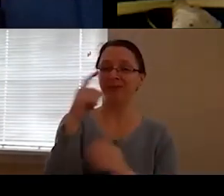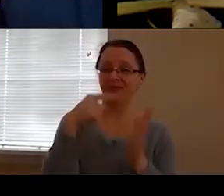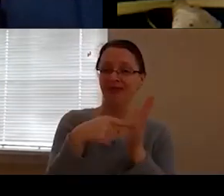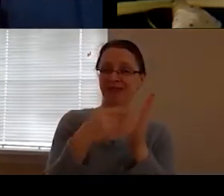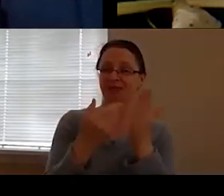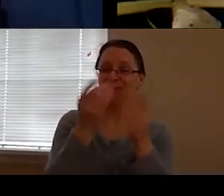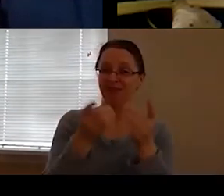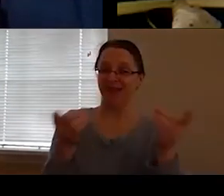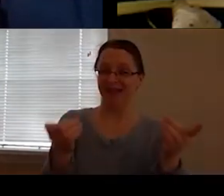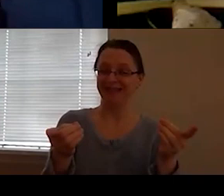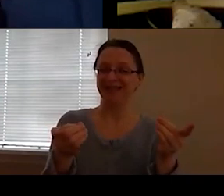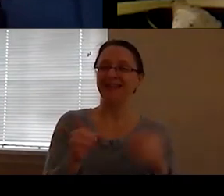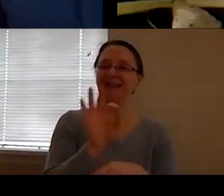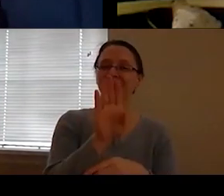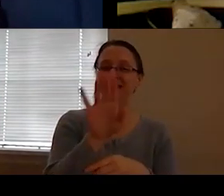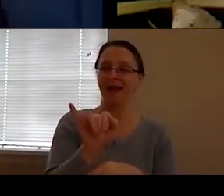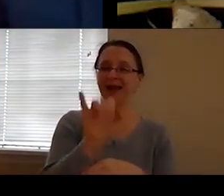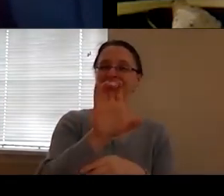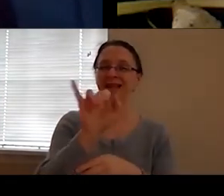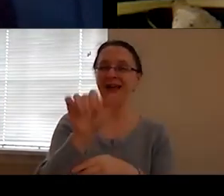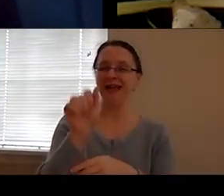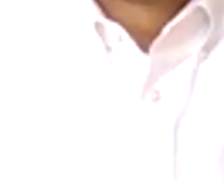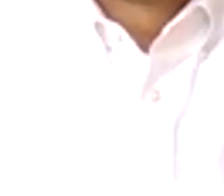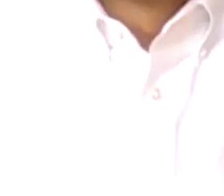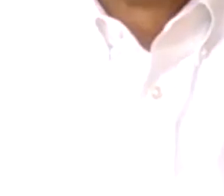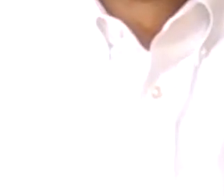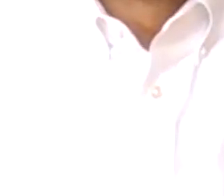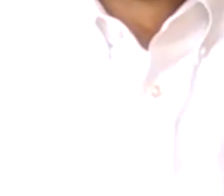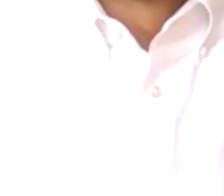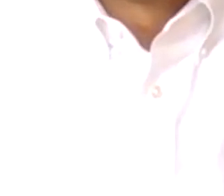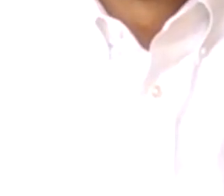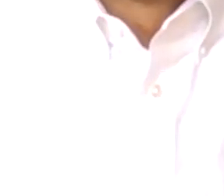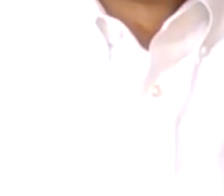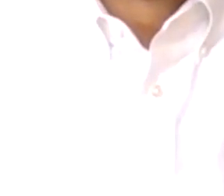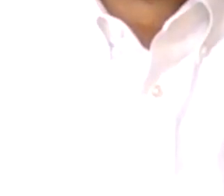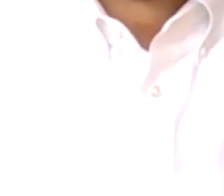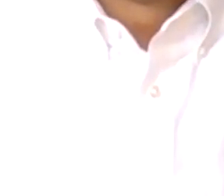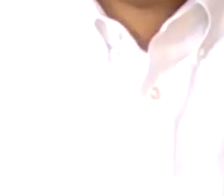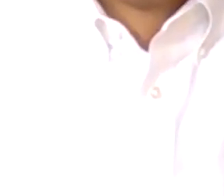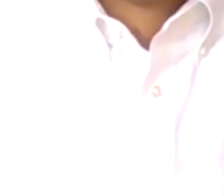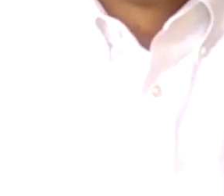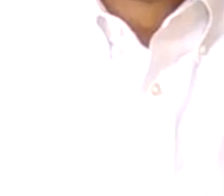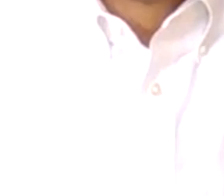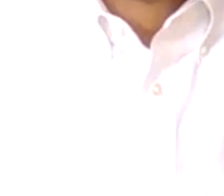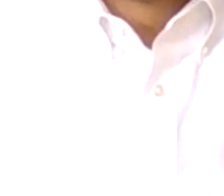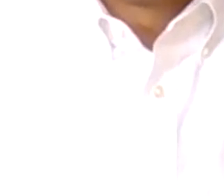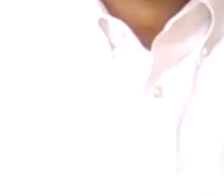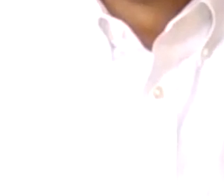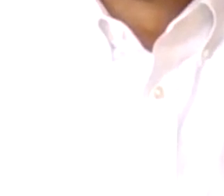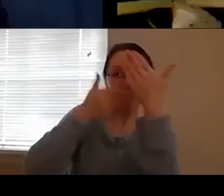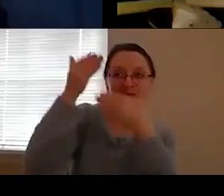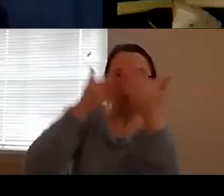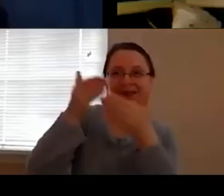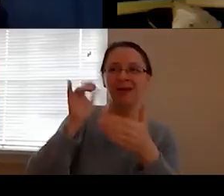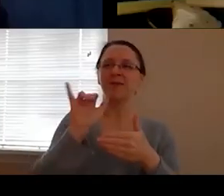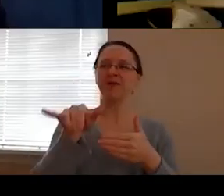know, I'm sure the FBI and CIA would love to have devices that can monitor people without them knowing about it. Why did you choose healthcare